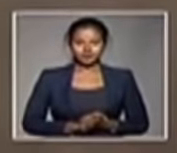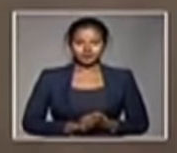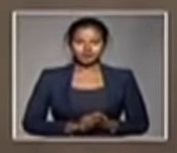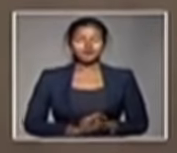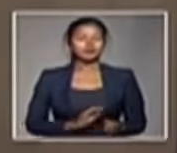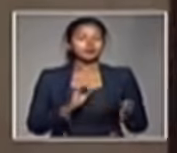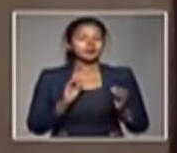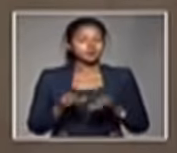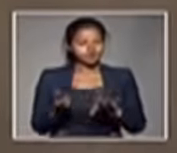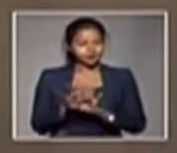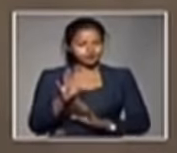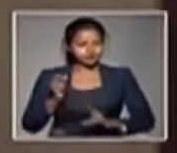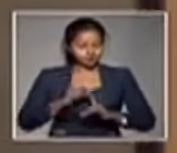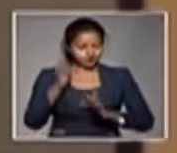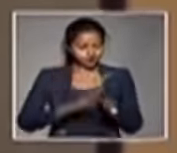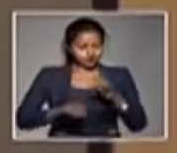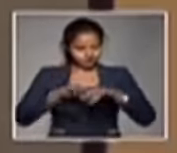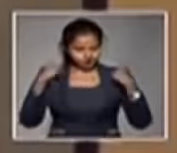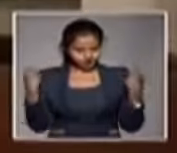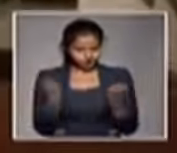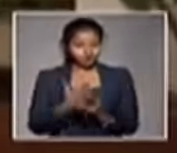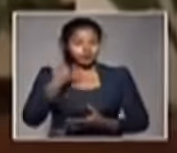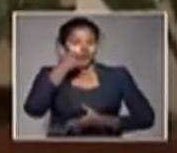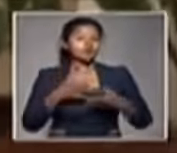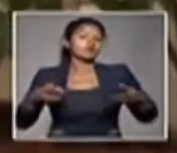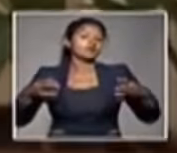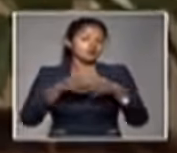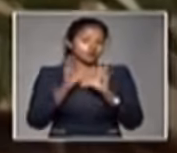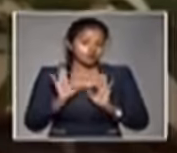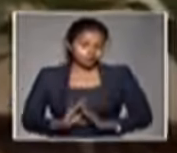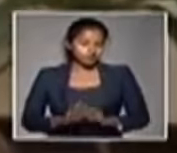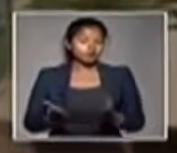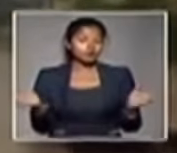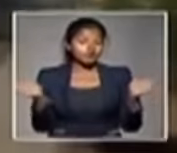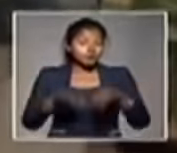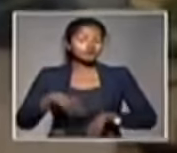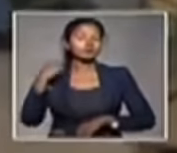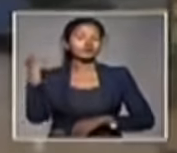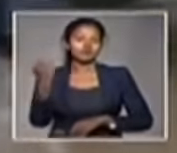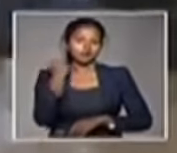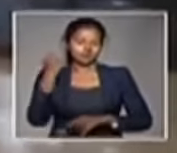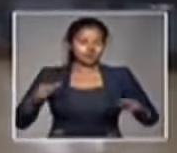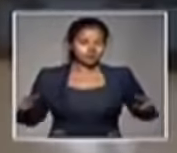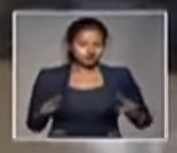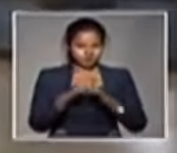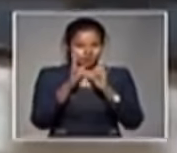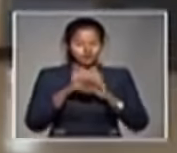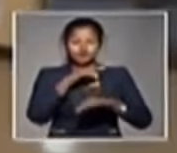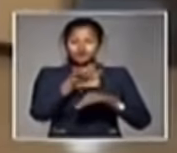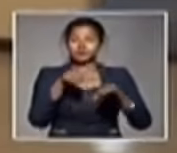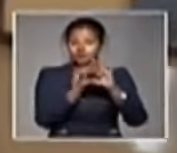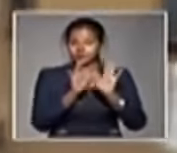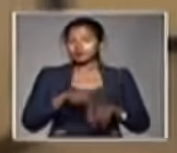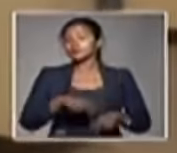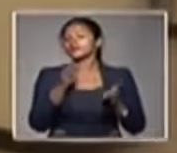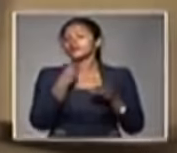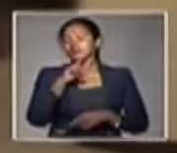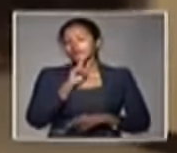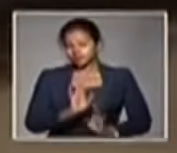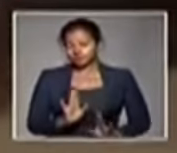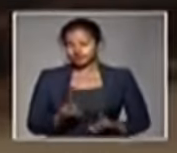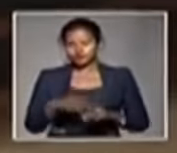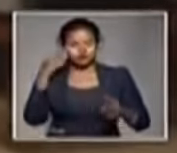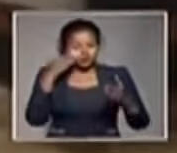Meanwhile, the parliamentary group of the Samagi Janabalavegya convened a meeting at the parliamentary complex this afternoon. According to